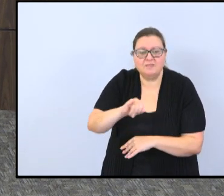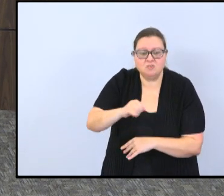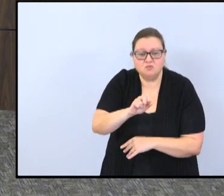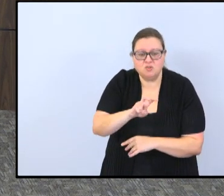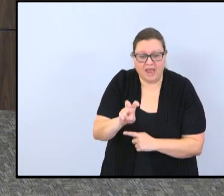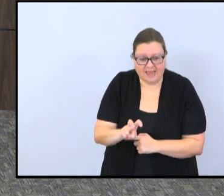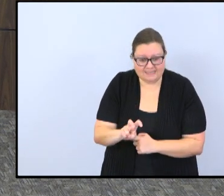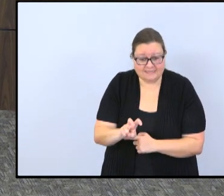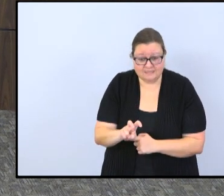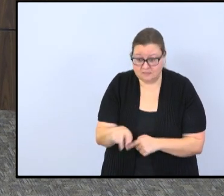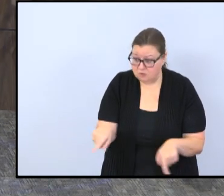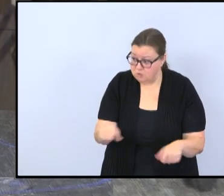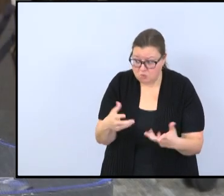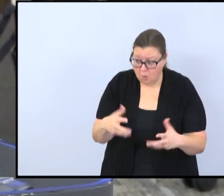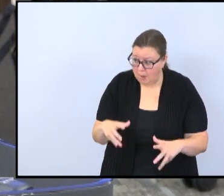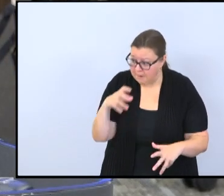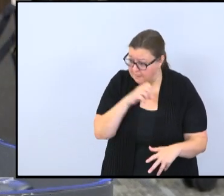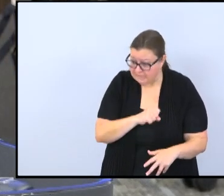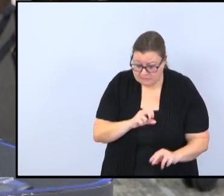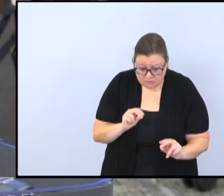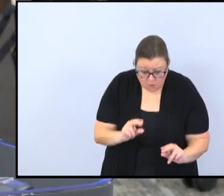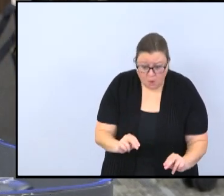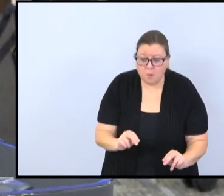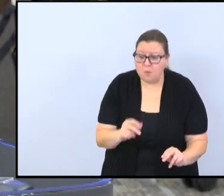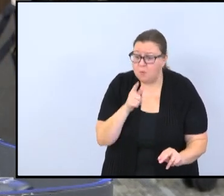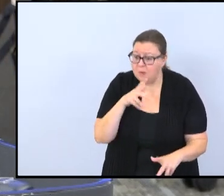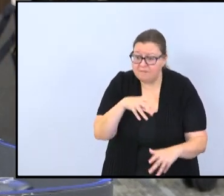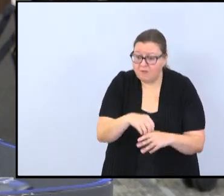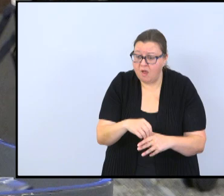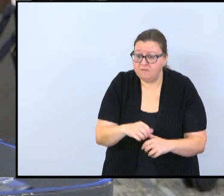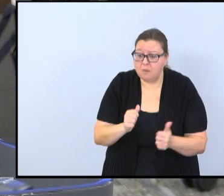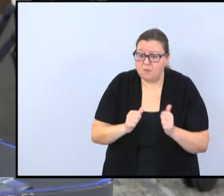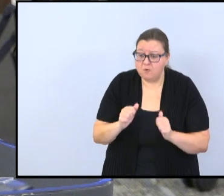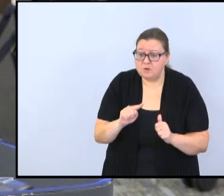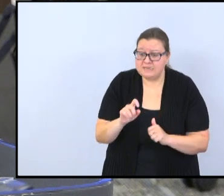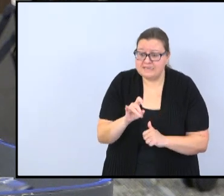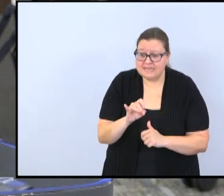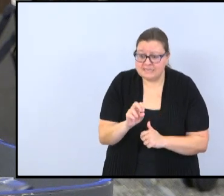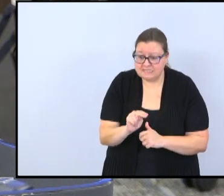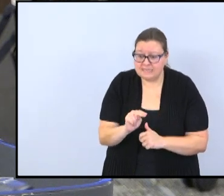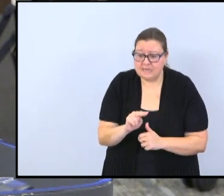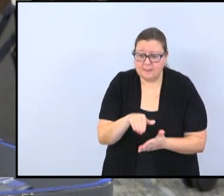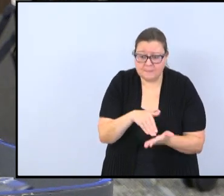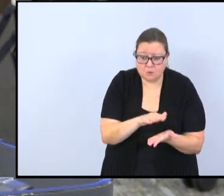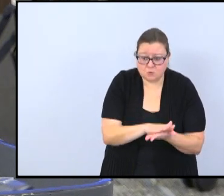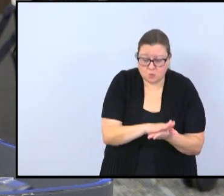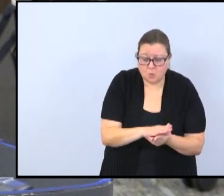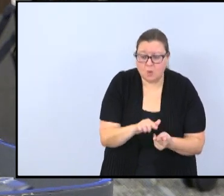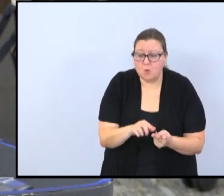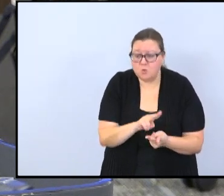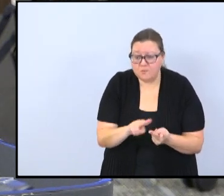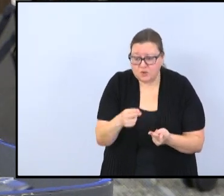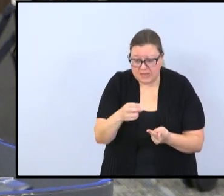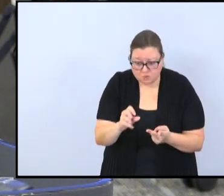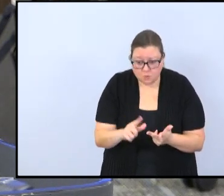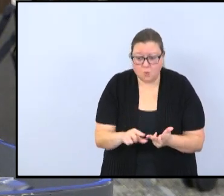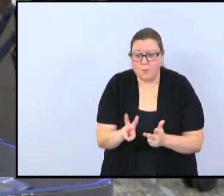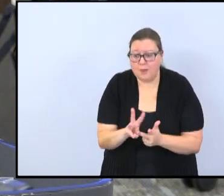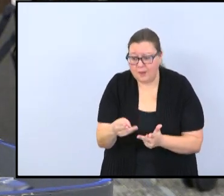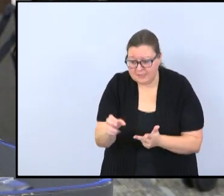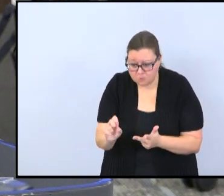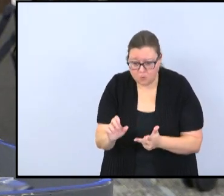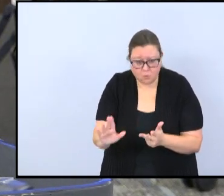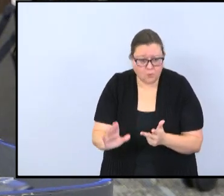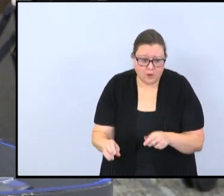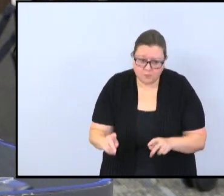jazz. Not something anyone would want to miss, featuring performances by Tennyson Middle School, University High School, and Waco High School. A great opportunity to see